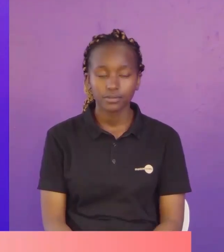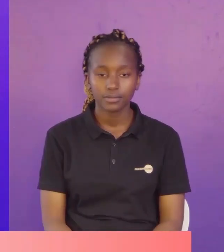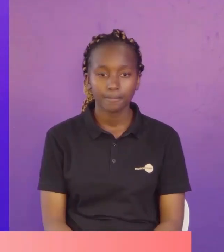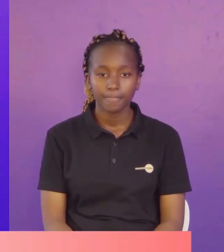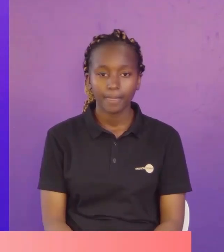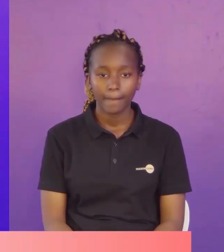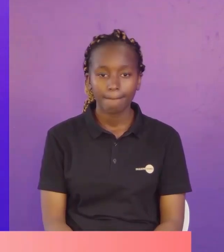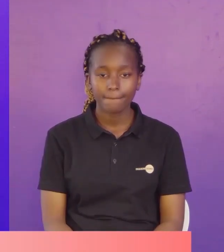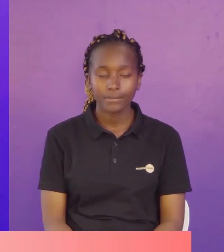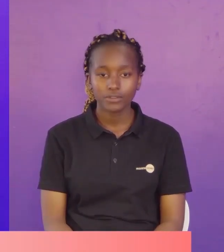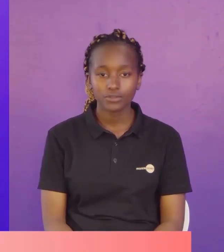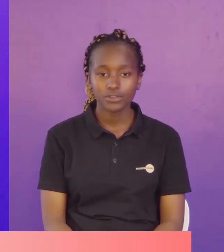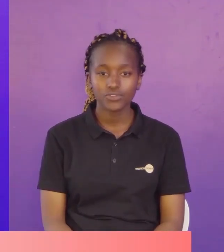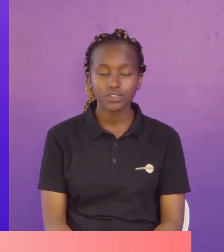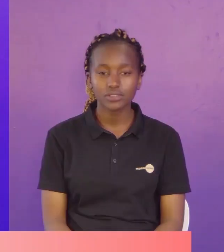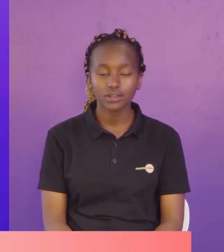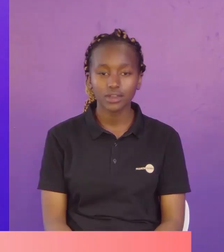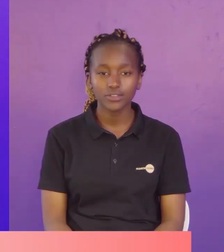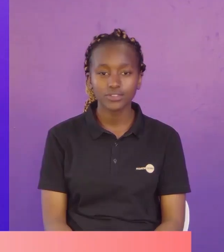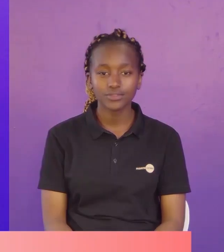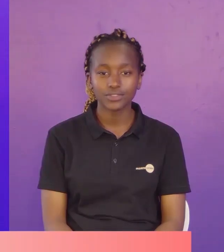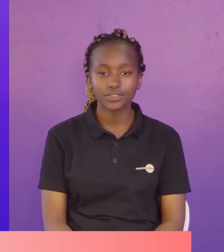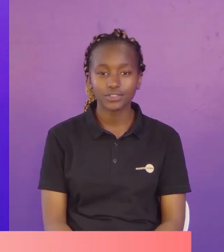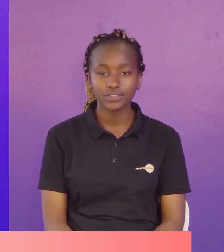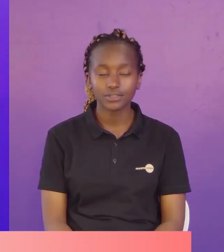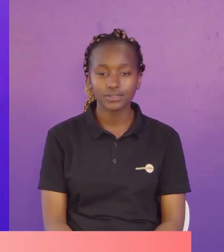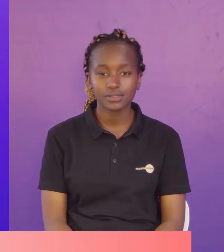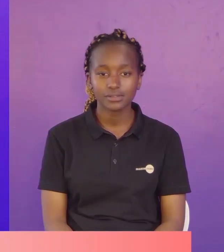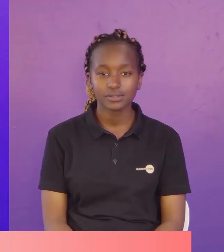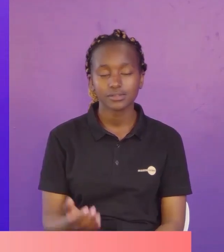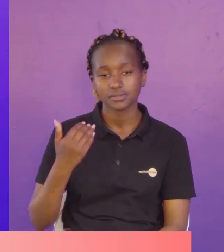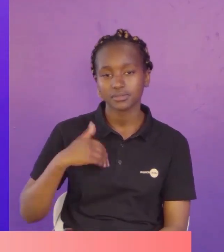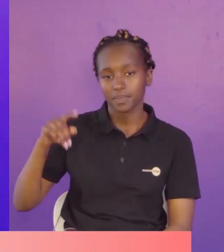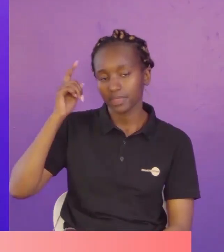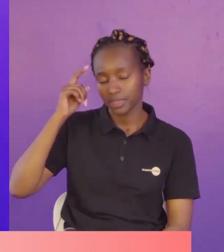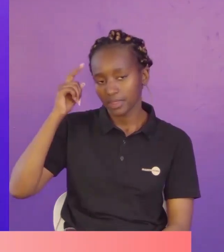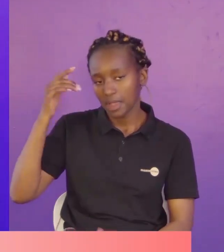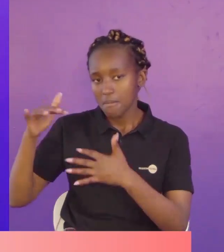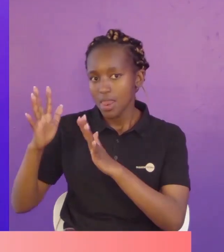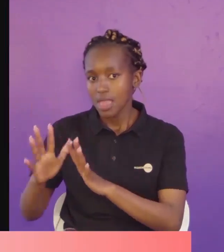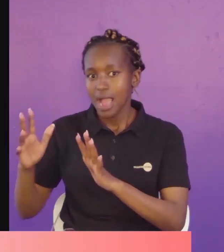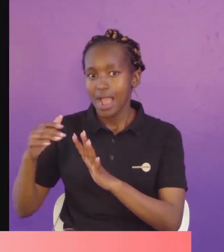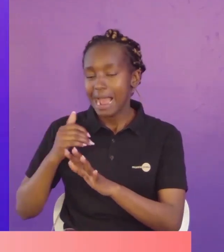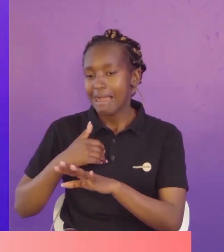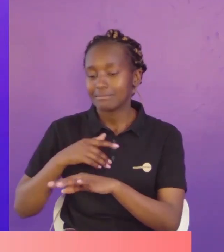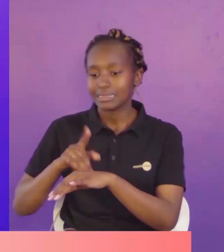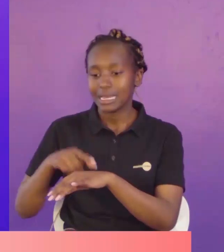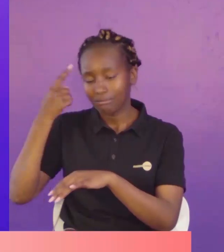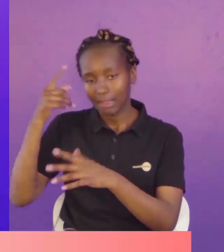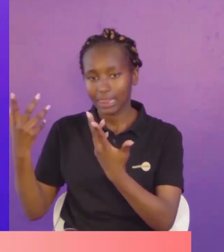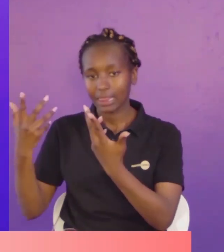also did not have enough time to gel in the camp. Yeah. And that could have